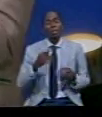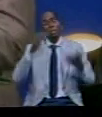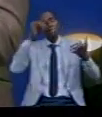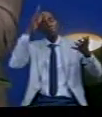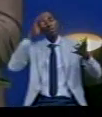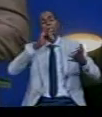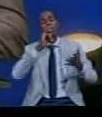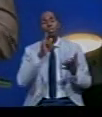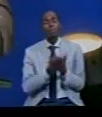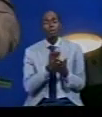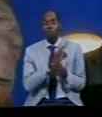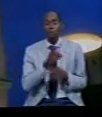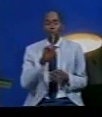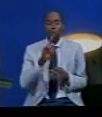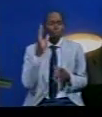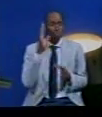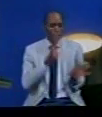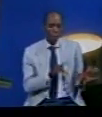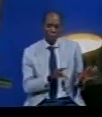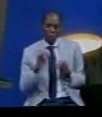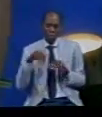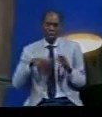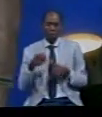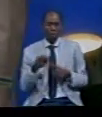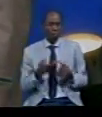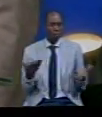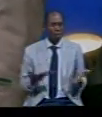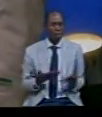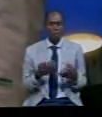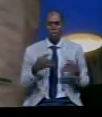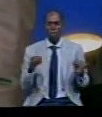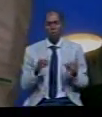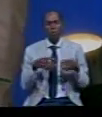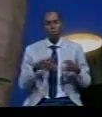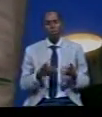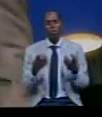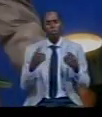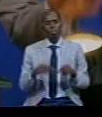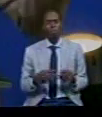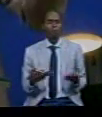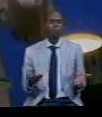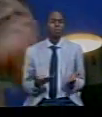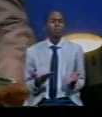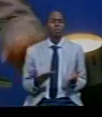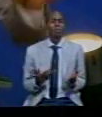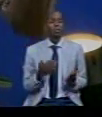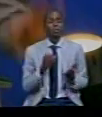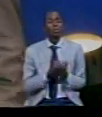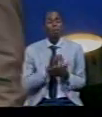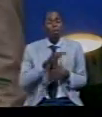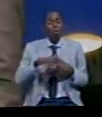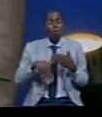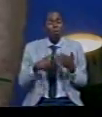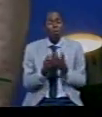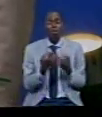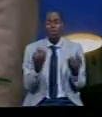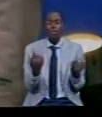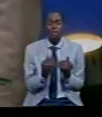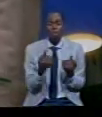will live here today the same way he or she came. That all sins must be dropped.